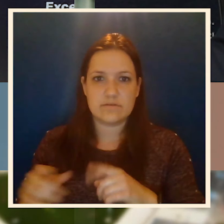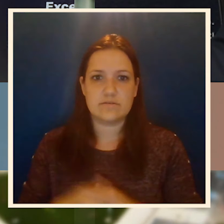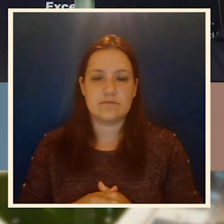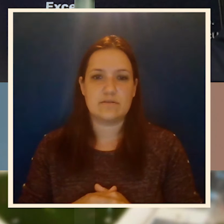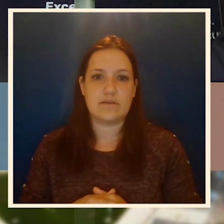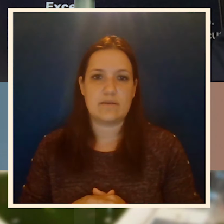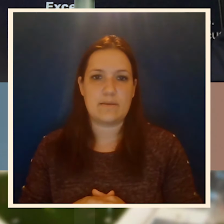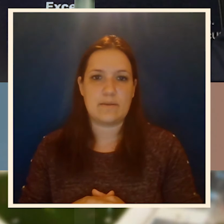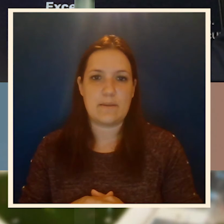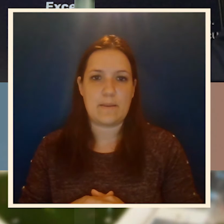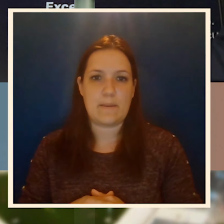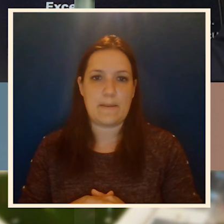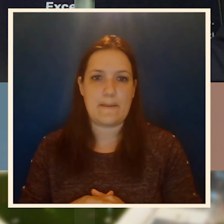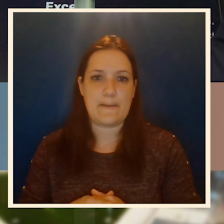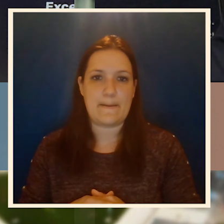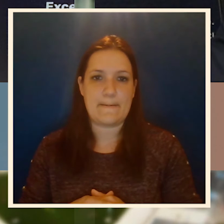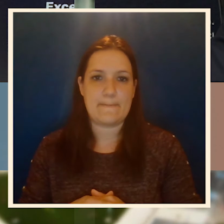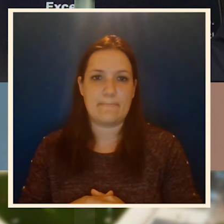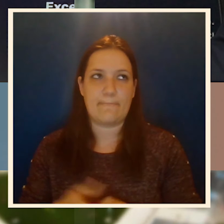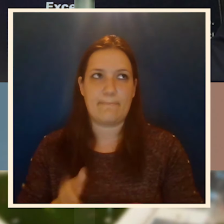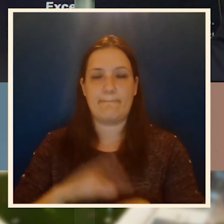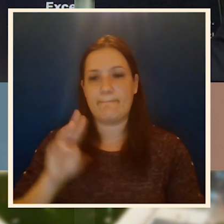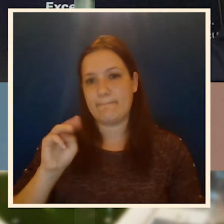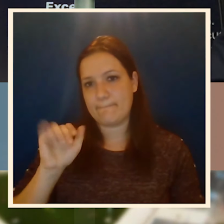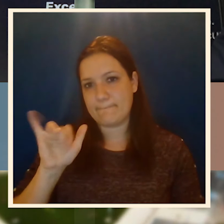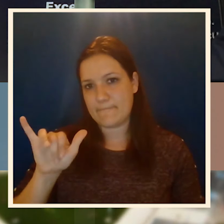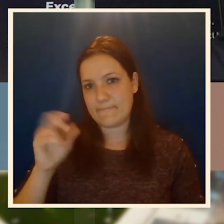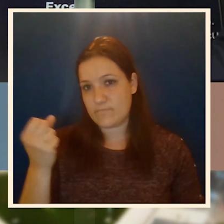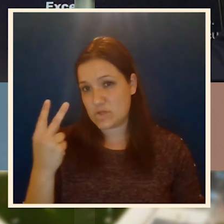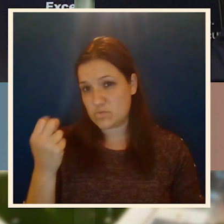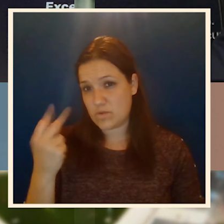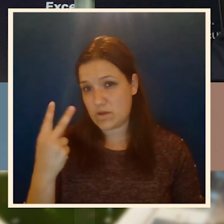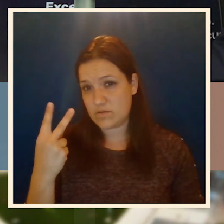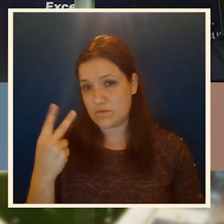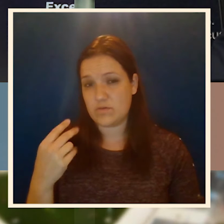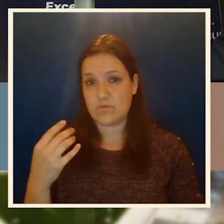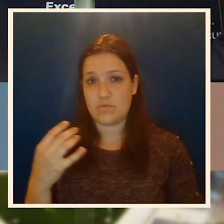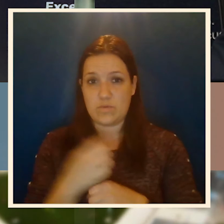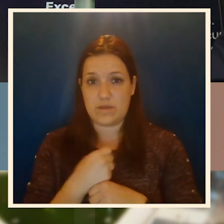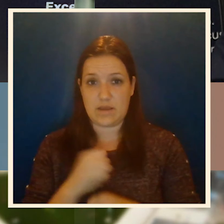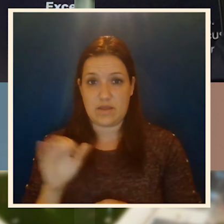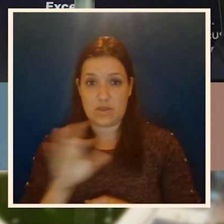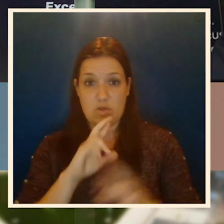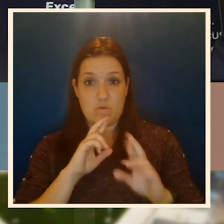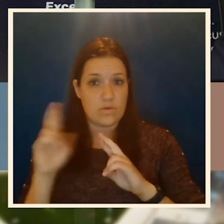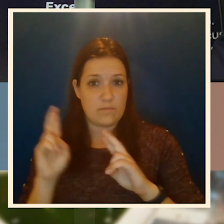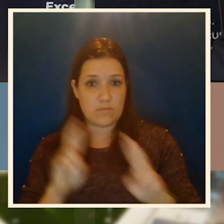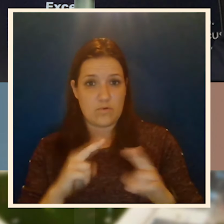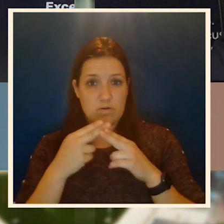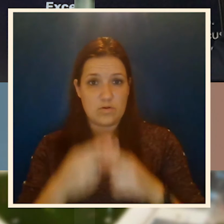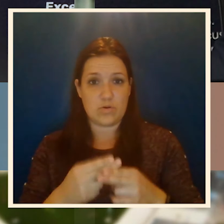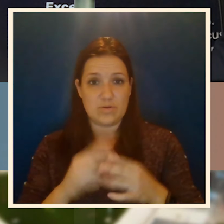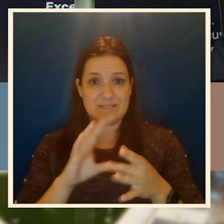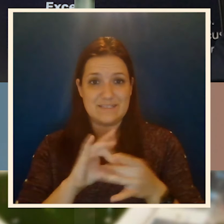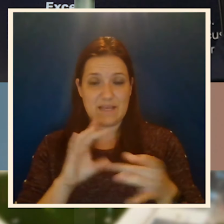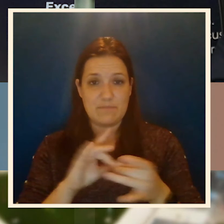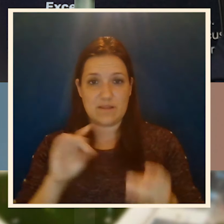forth. So on May 12th, we received their report called a Statement